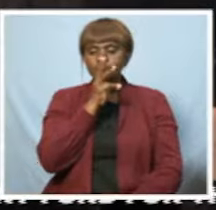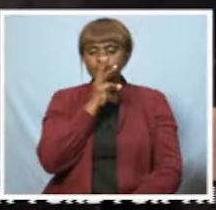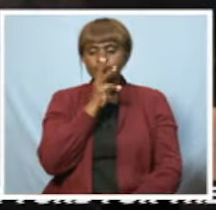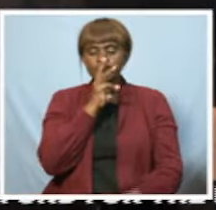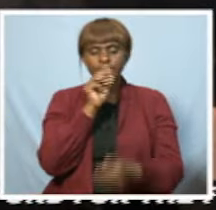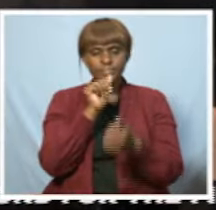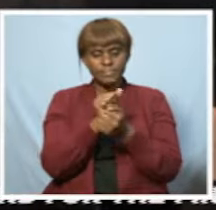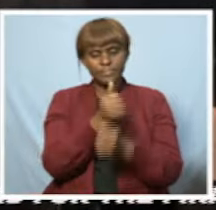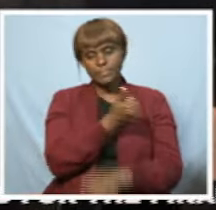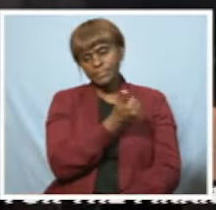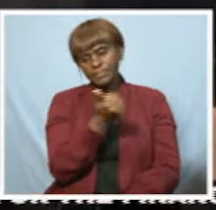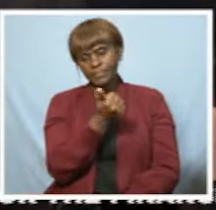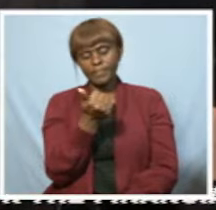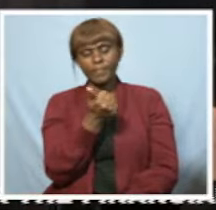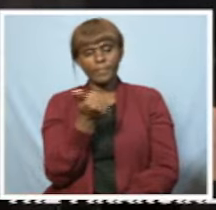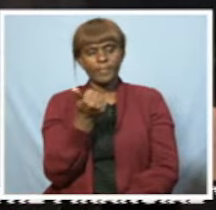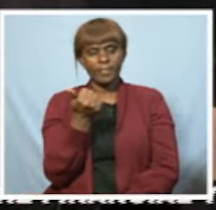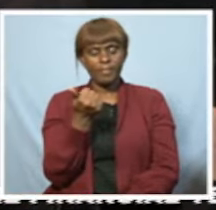compared to